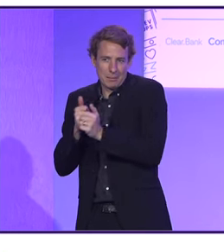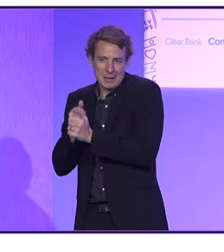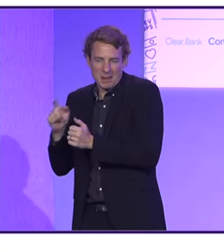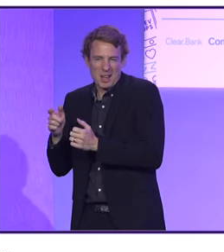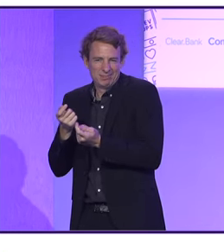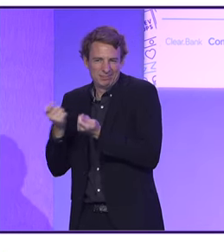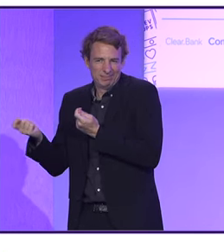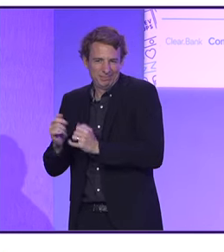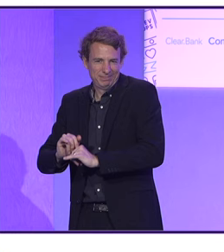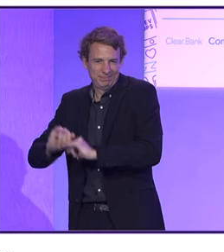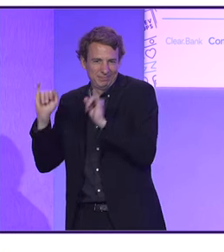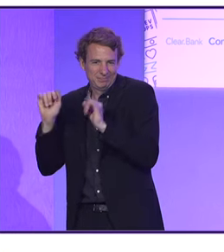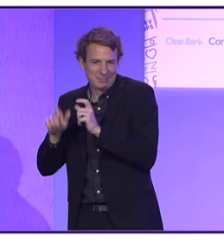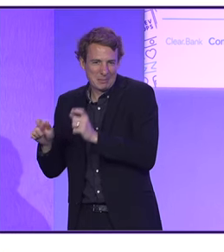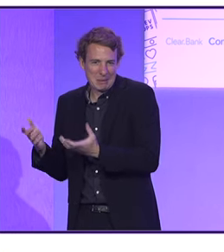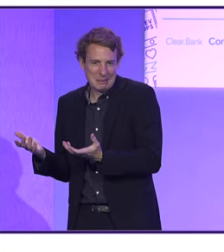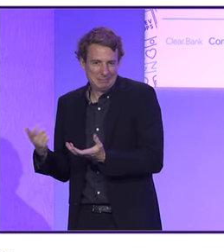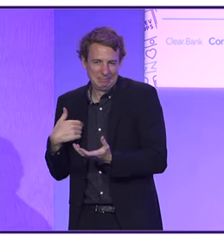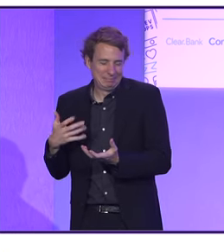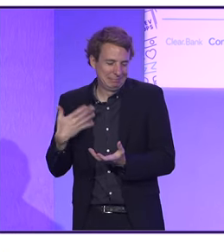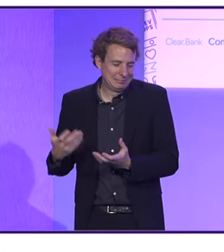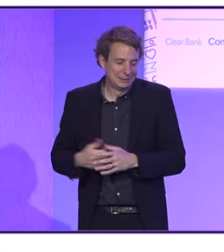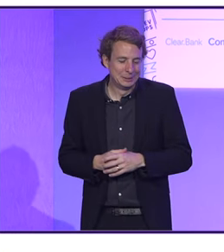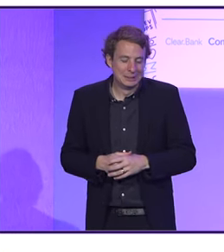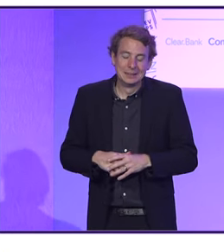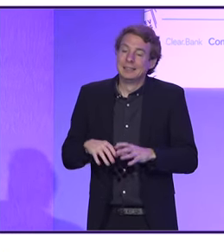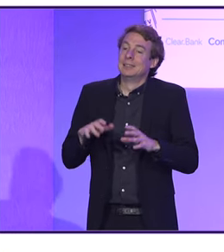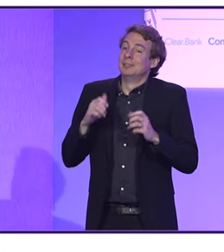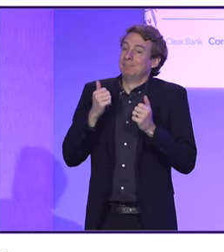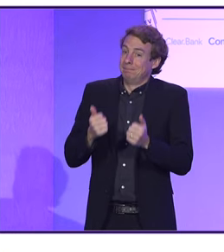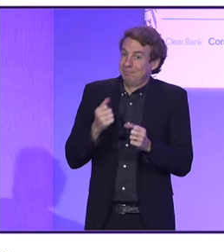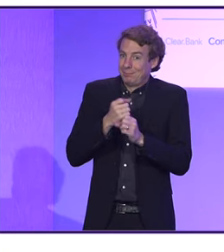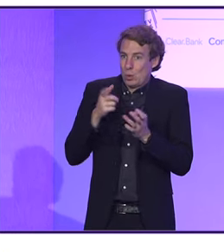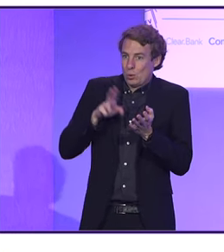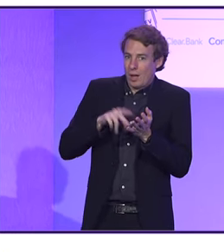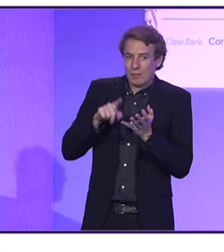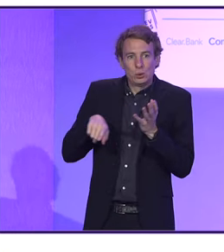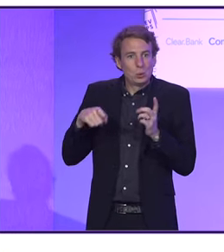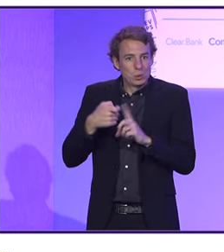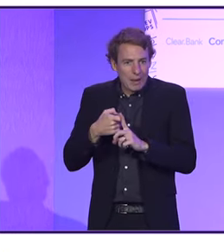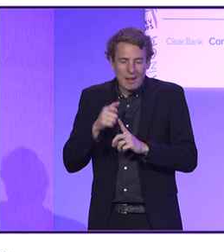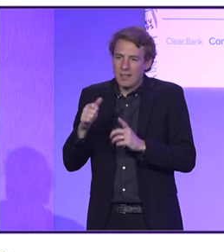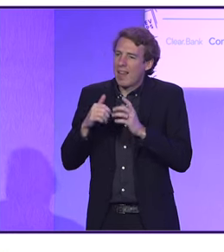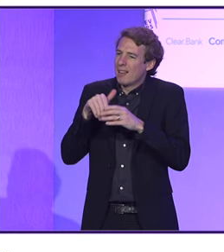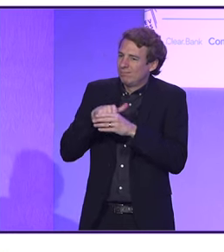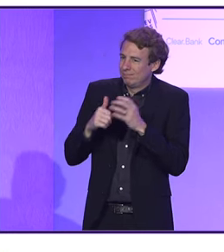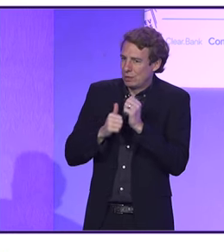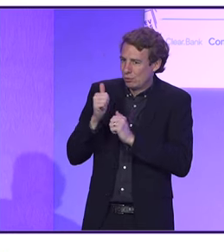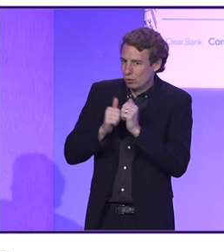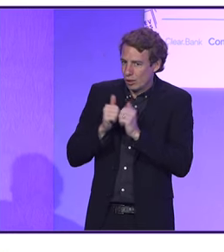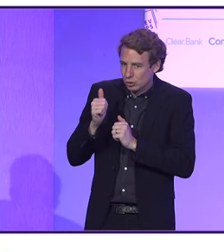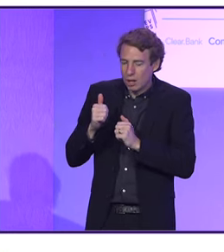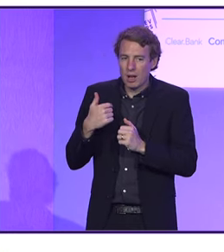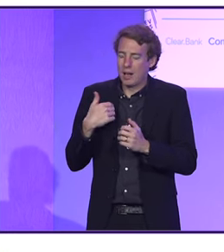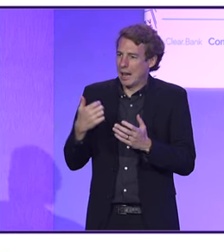people. Today, we're going to talk about a brief history of GovUK's infrastructure and our long